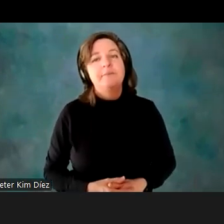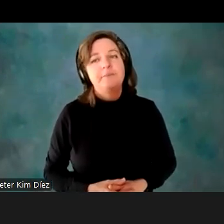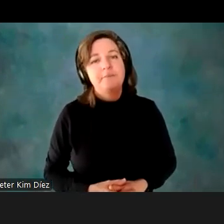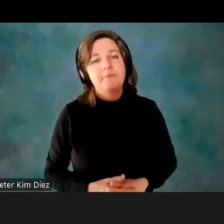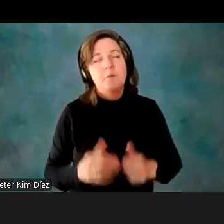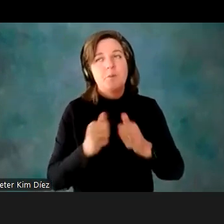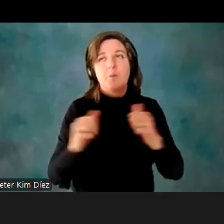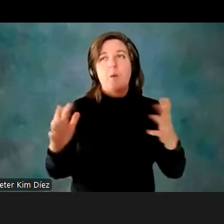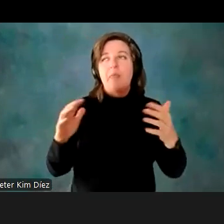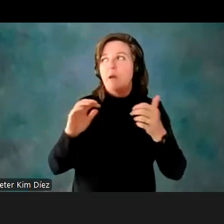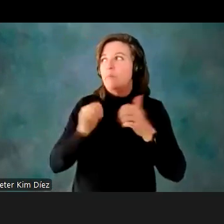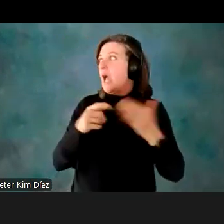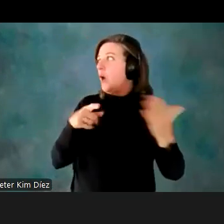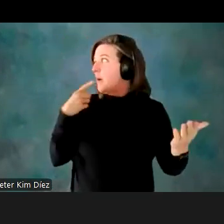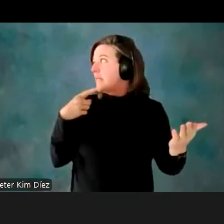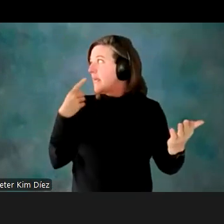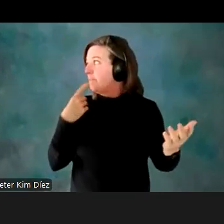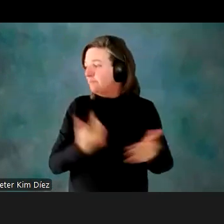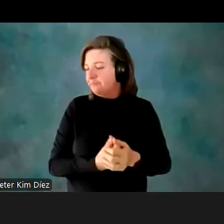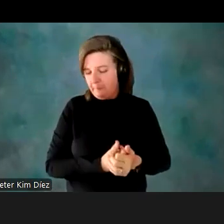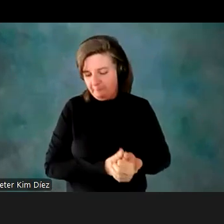how do I say this?